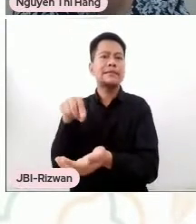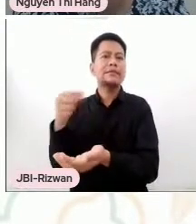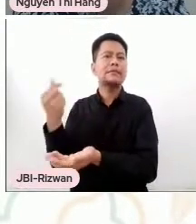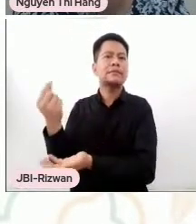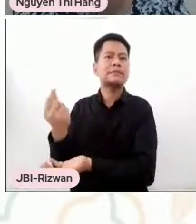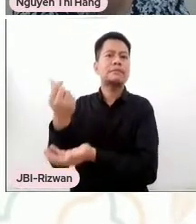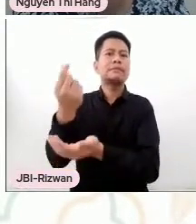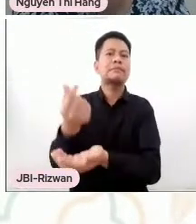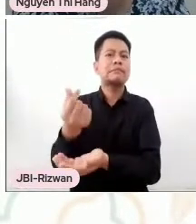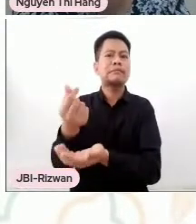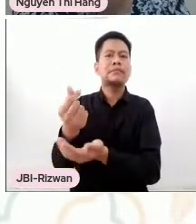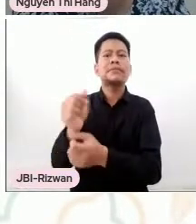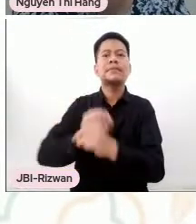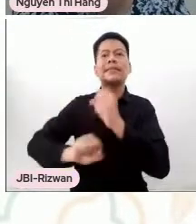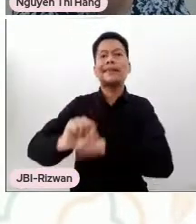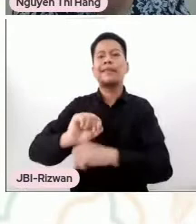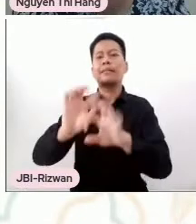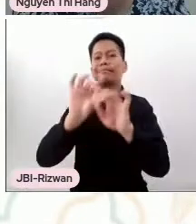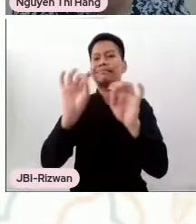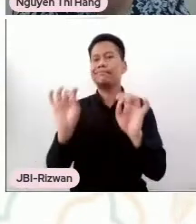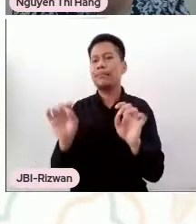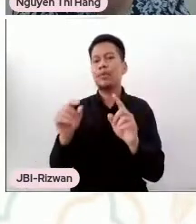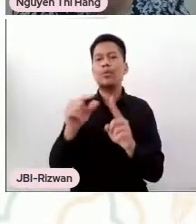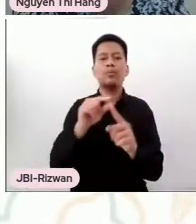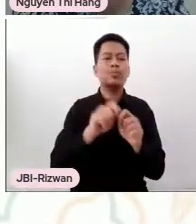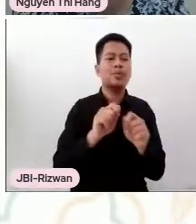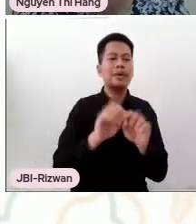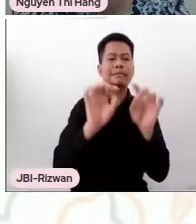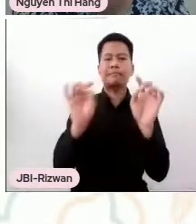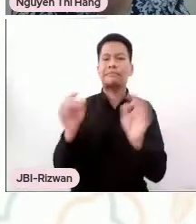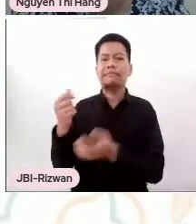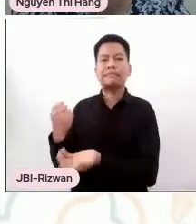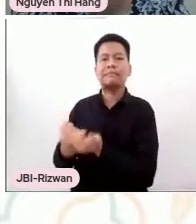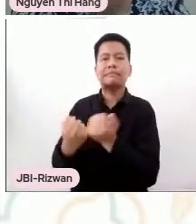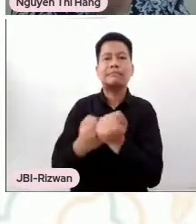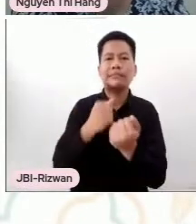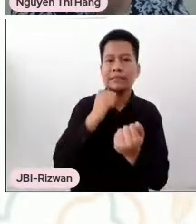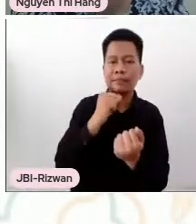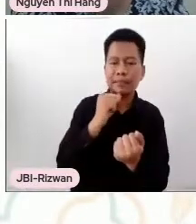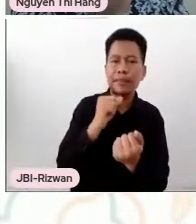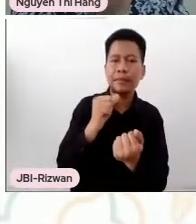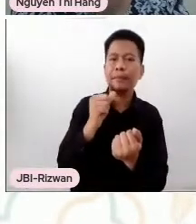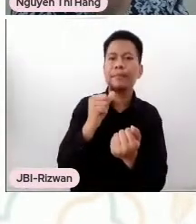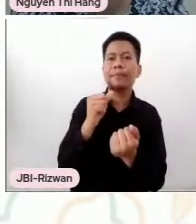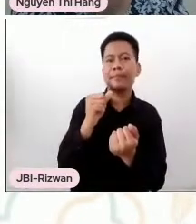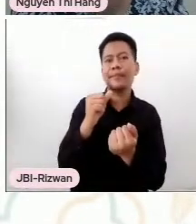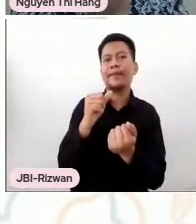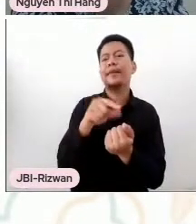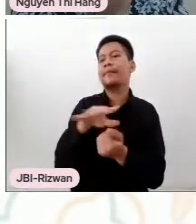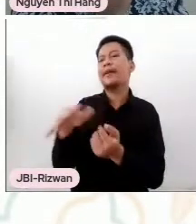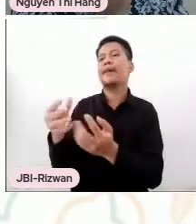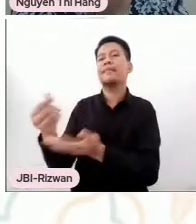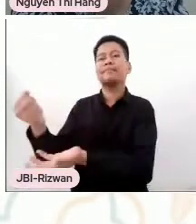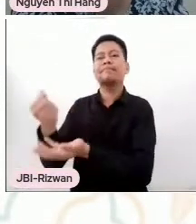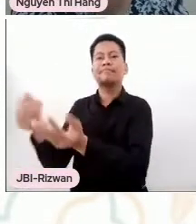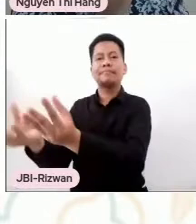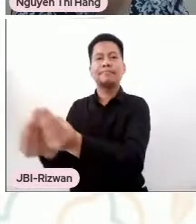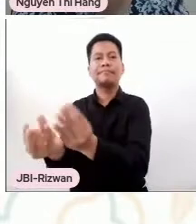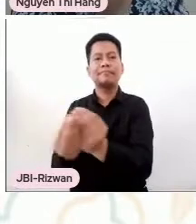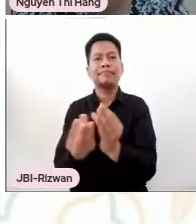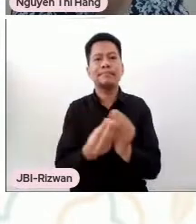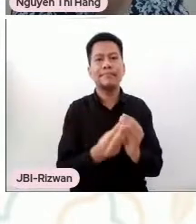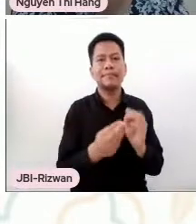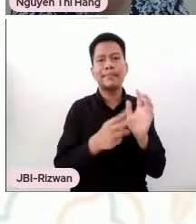berbagai aktivitas atau produk. Miss Hang menjawab bahwa mereka mengumpulkan dana dari berbagai NGO